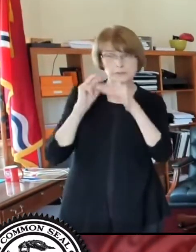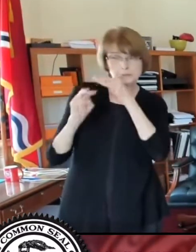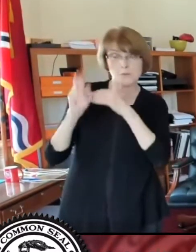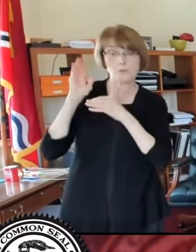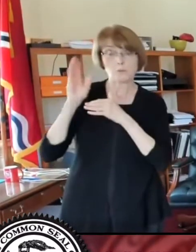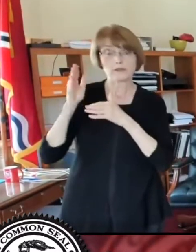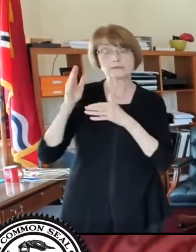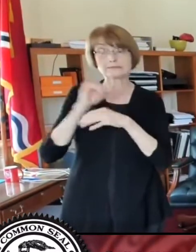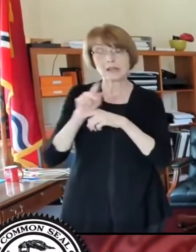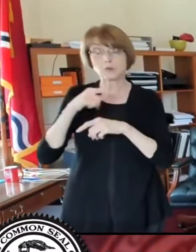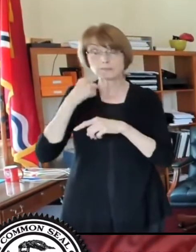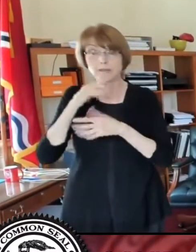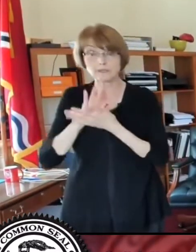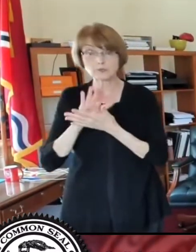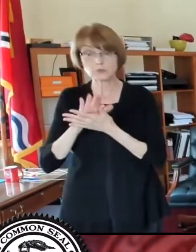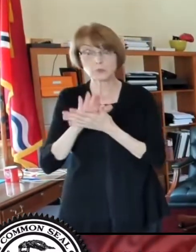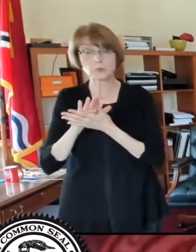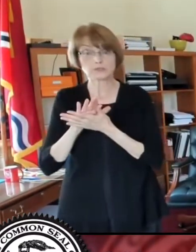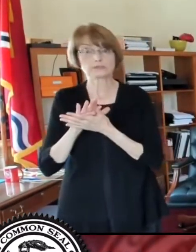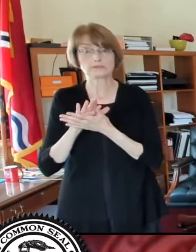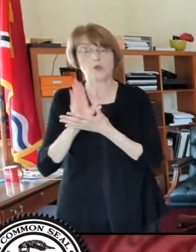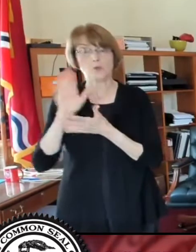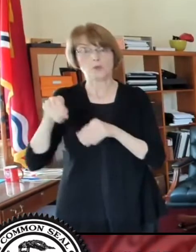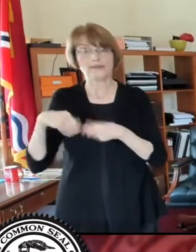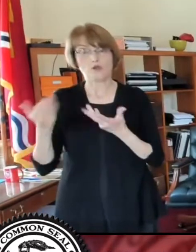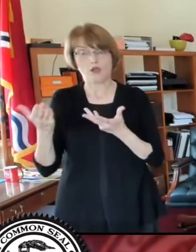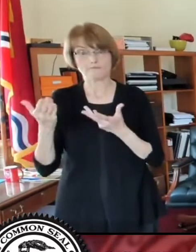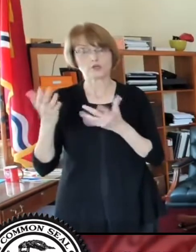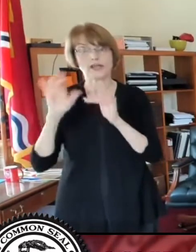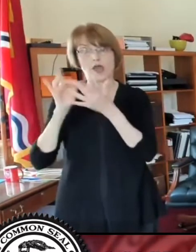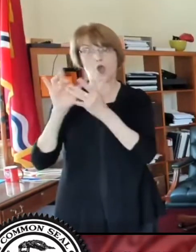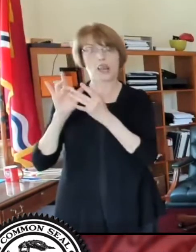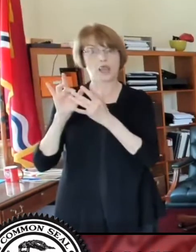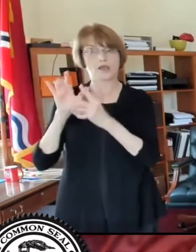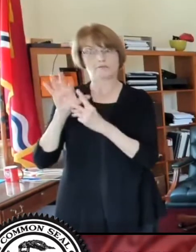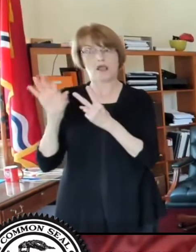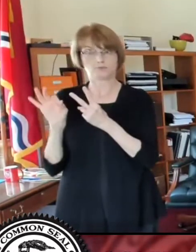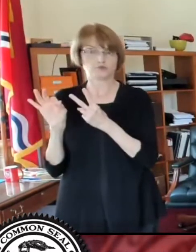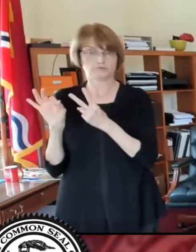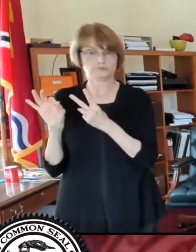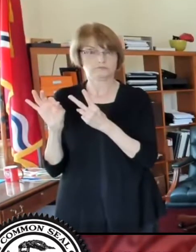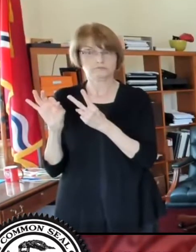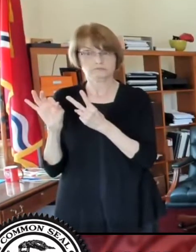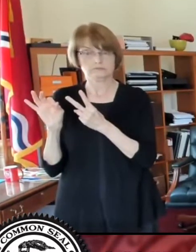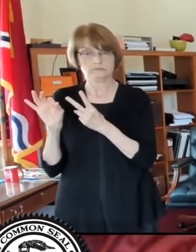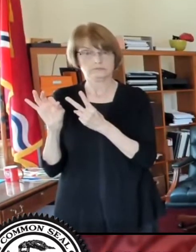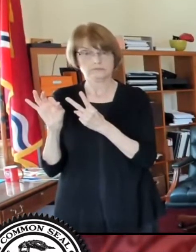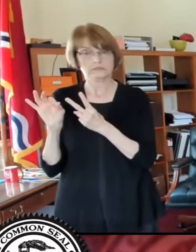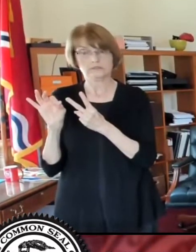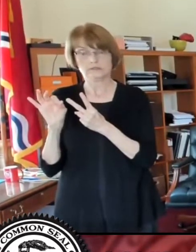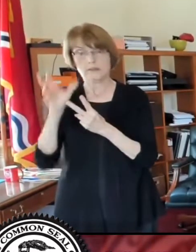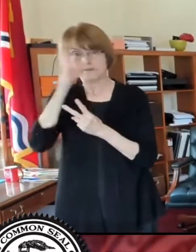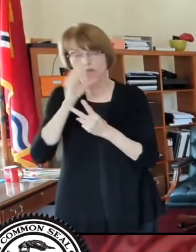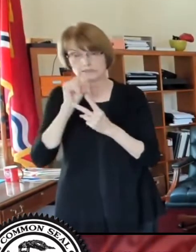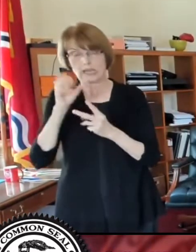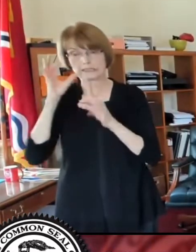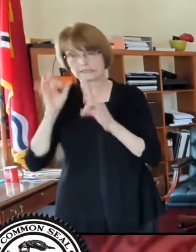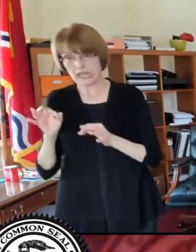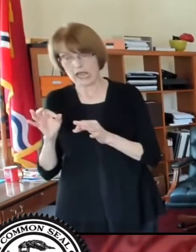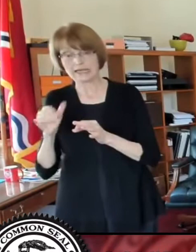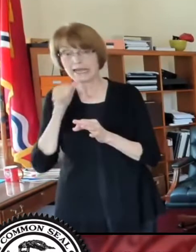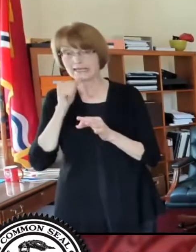Public Schools will be one of the districts to offer an online option in addition to in-school